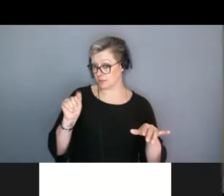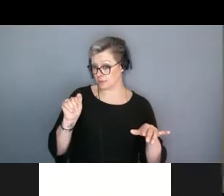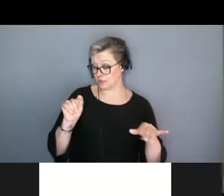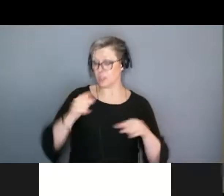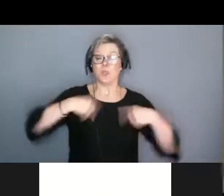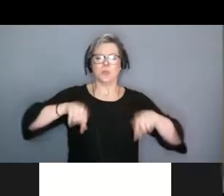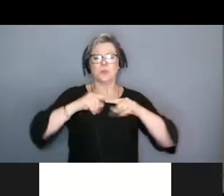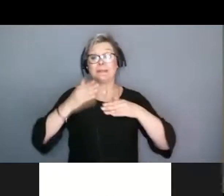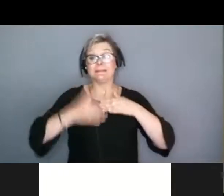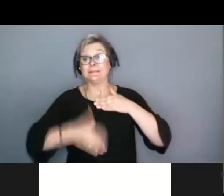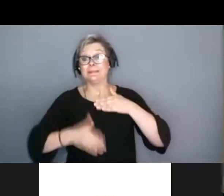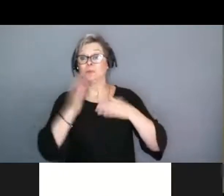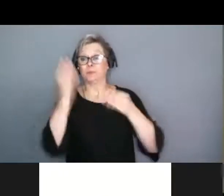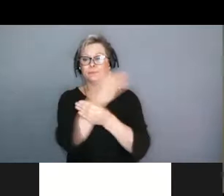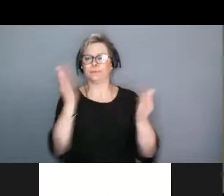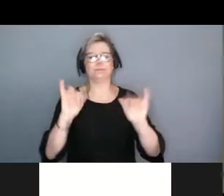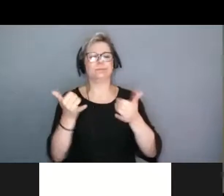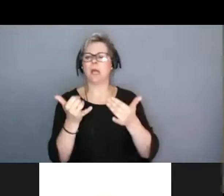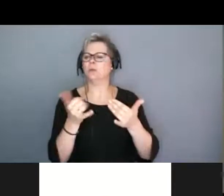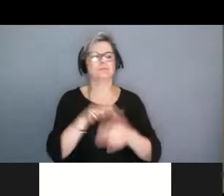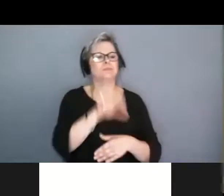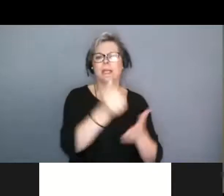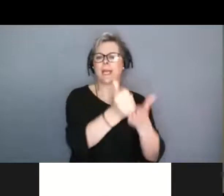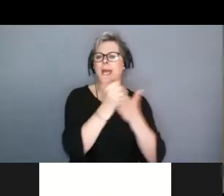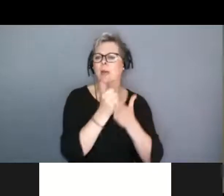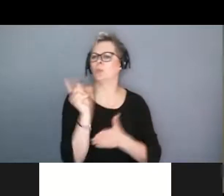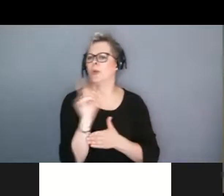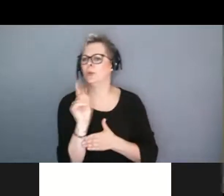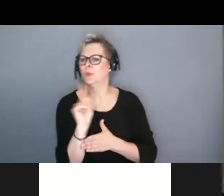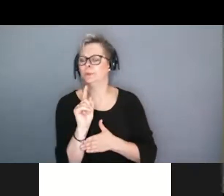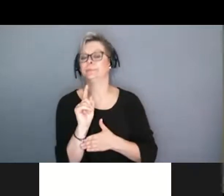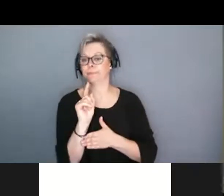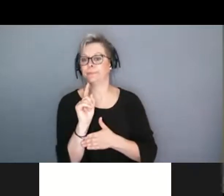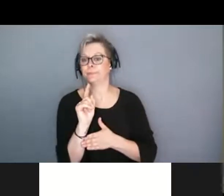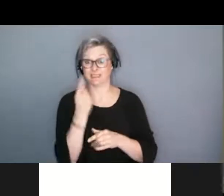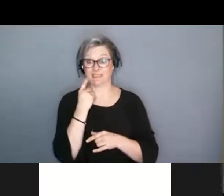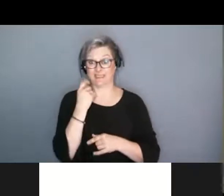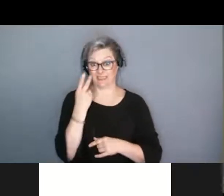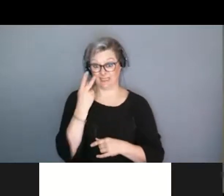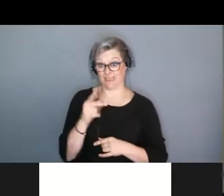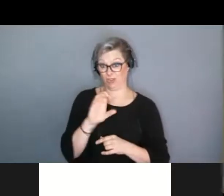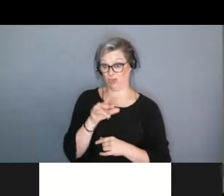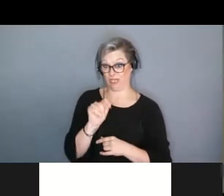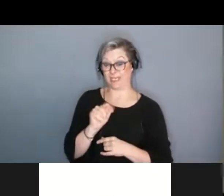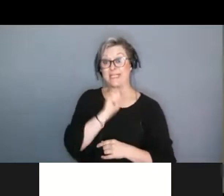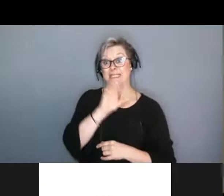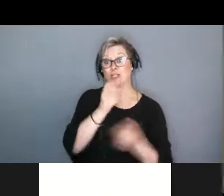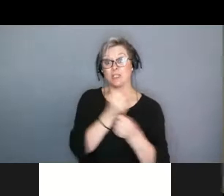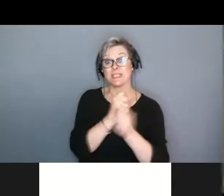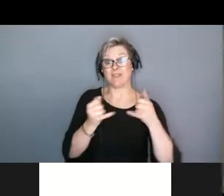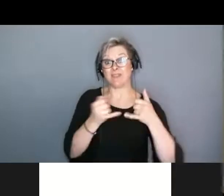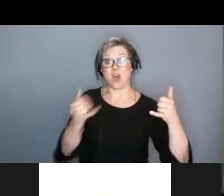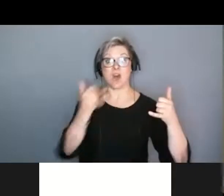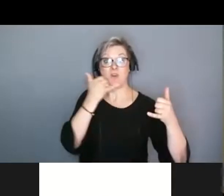ways that people can reach out for help. And I just saw in the chat that the senior safety line was posted.